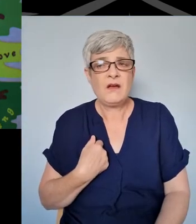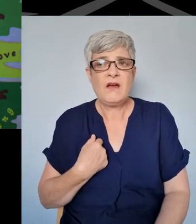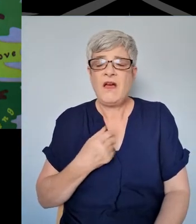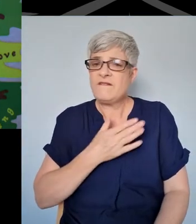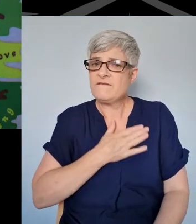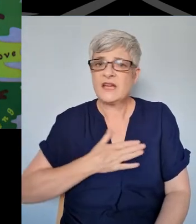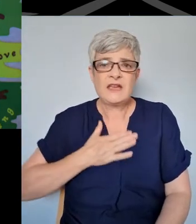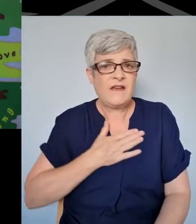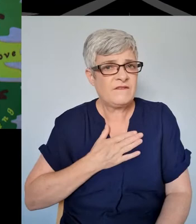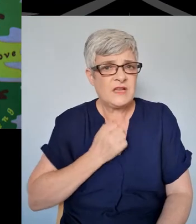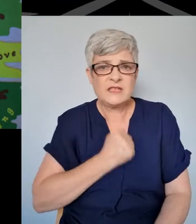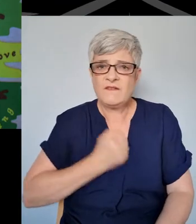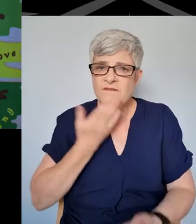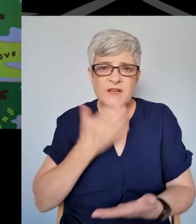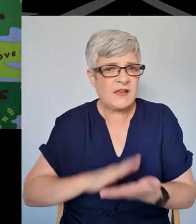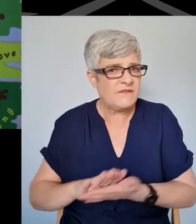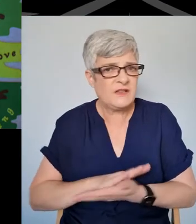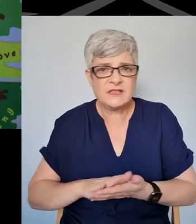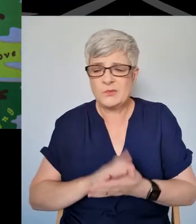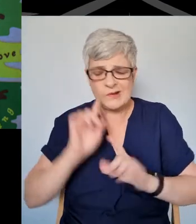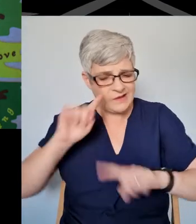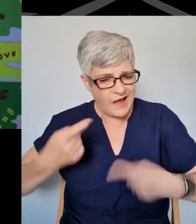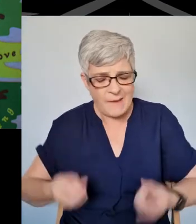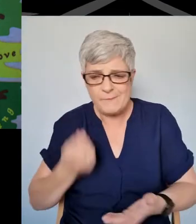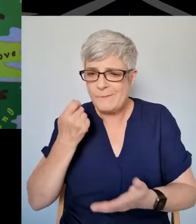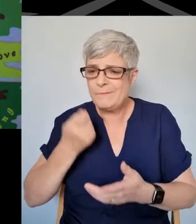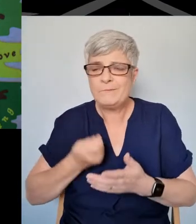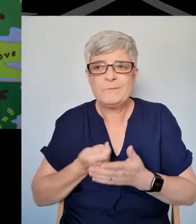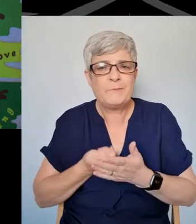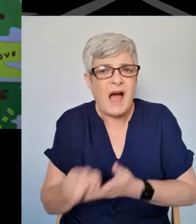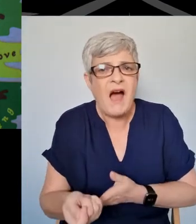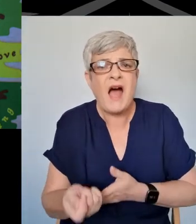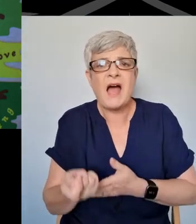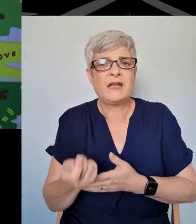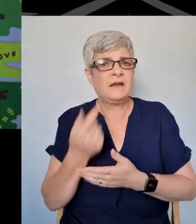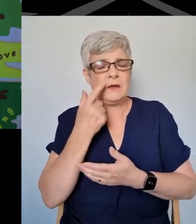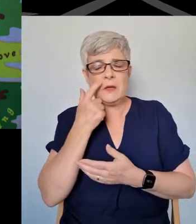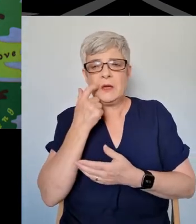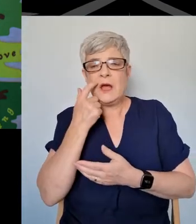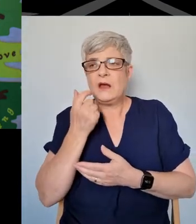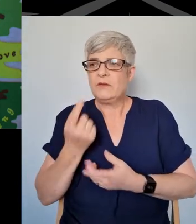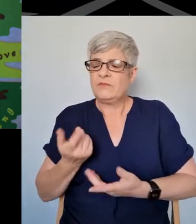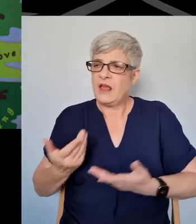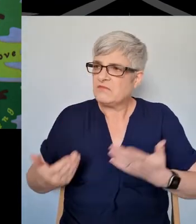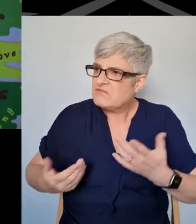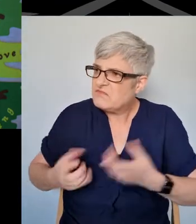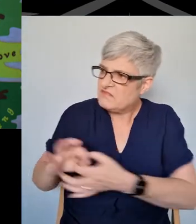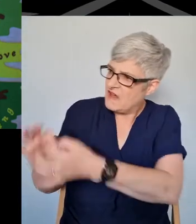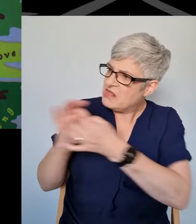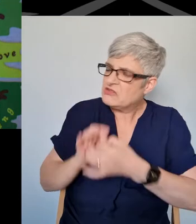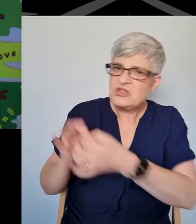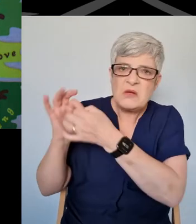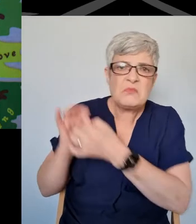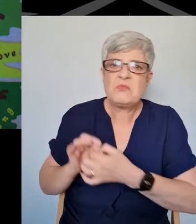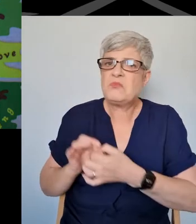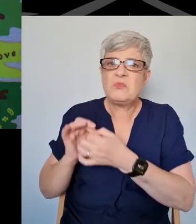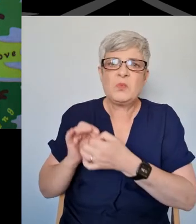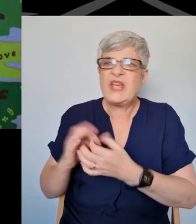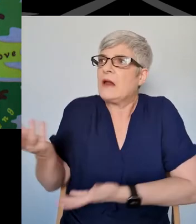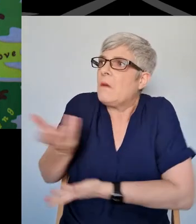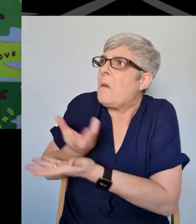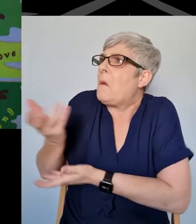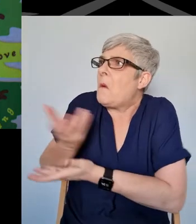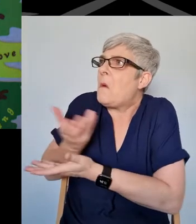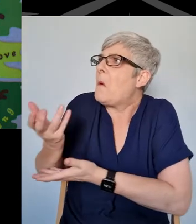Forgiveness was not something we could buy or purchase. Restoration and fellowship with you was not something we could bargain for.